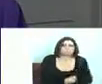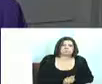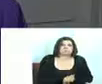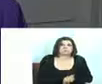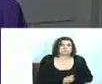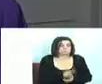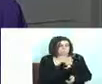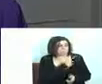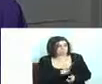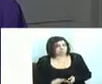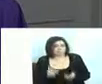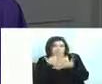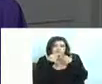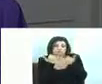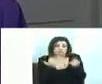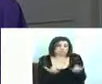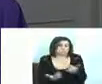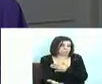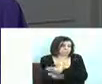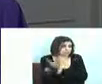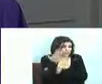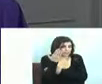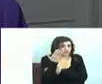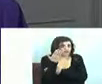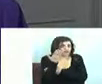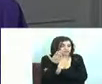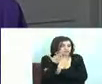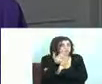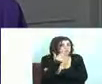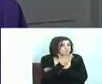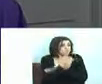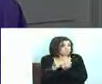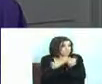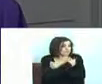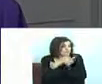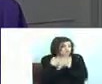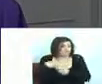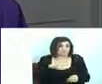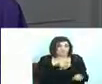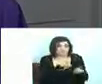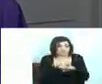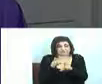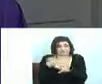Lord, we thank you this morning. We just thank you for loving us just as we are.